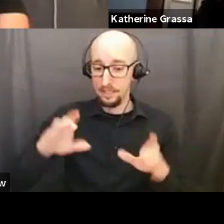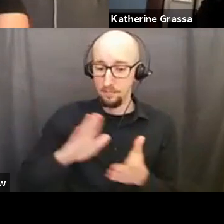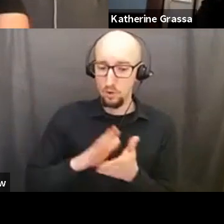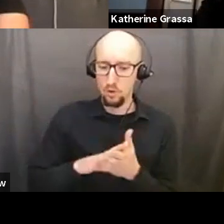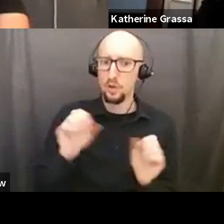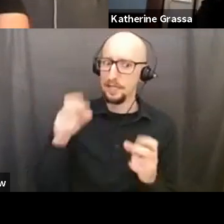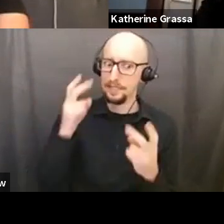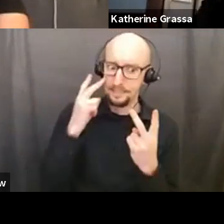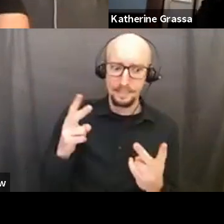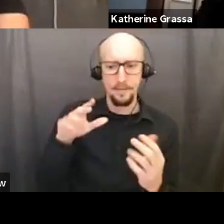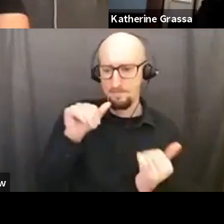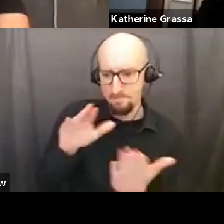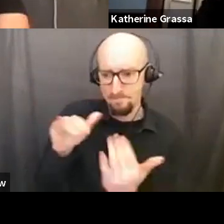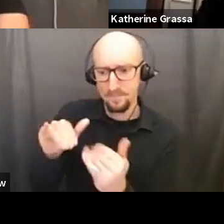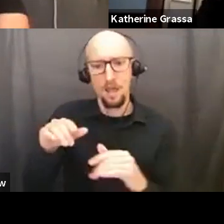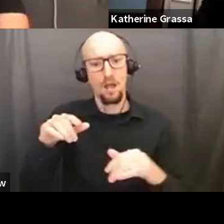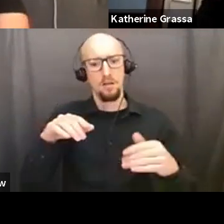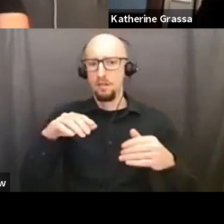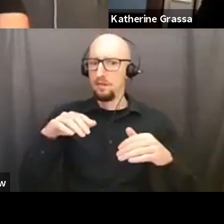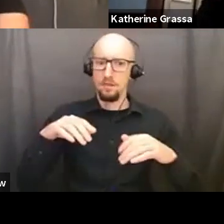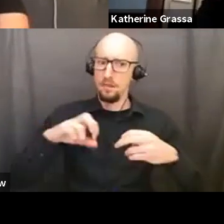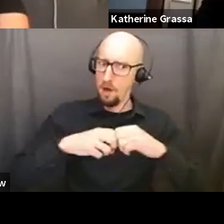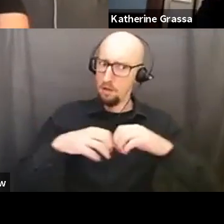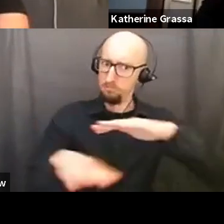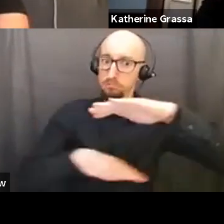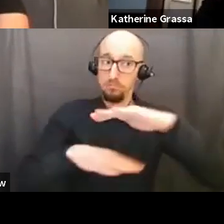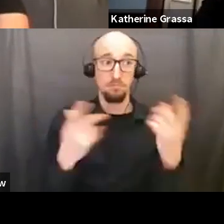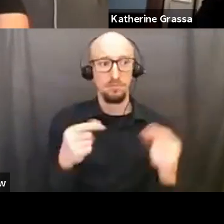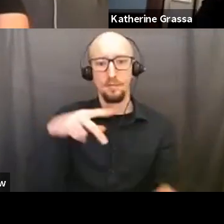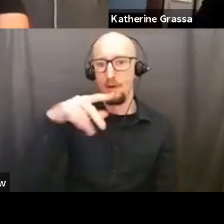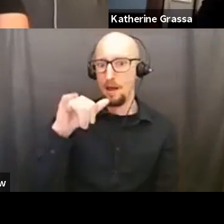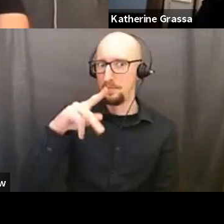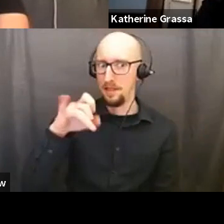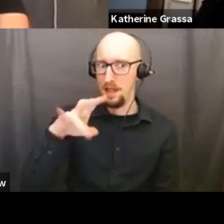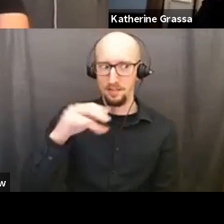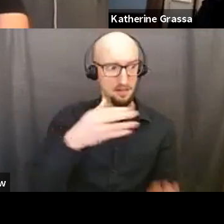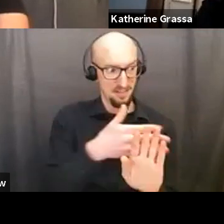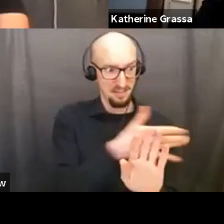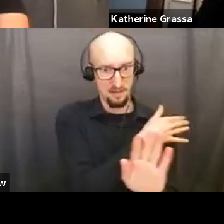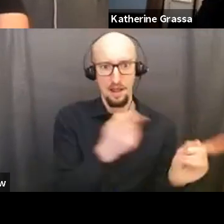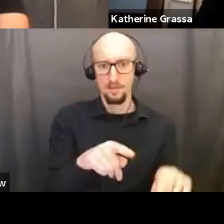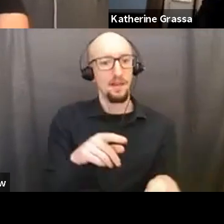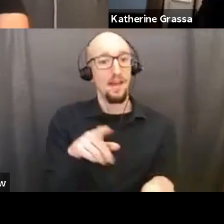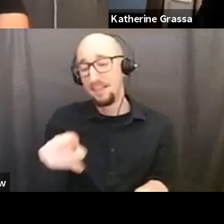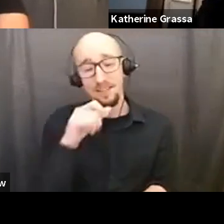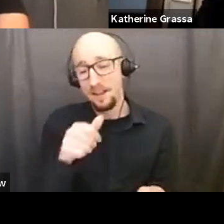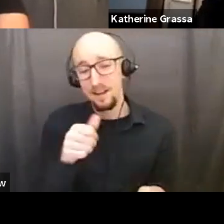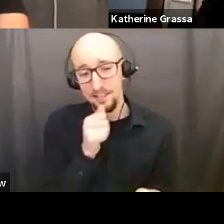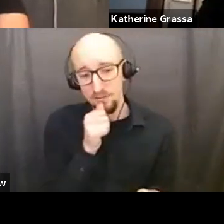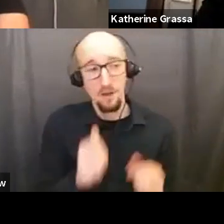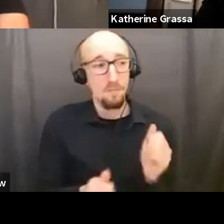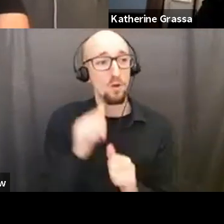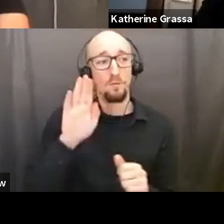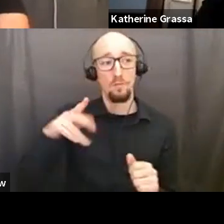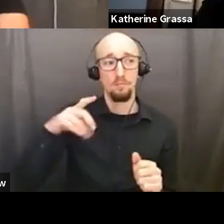see and tackle the root problem. It is a pipeline that needs to be fixed. It's not a secret that most of Boston